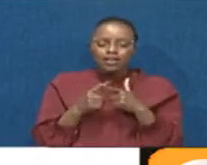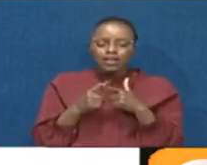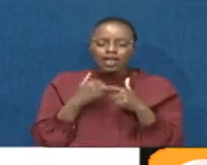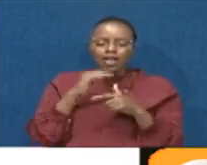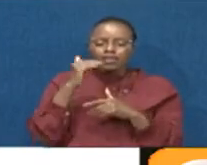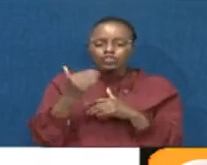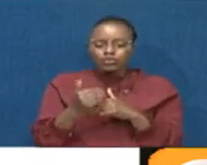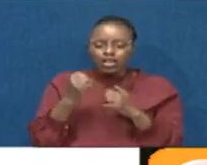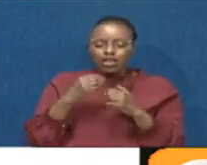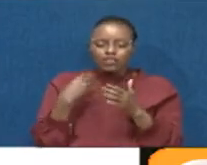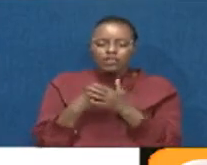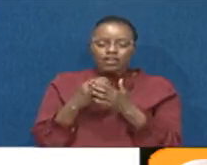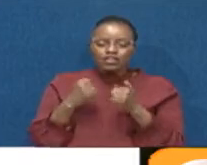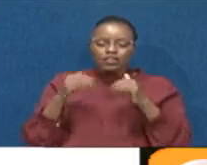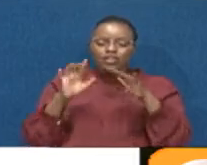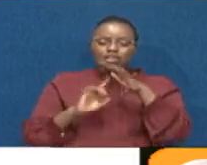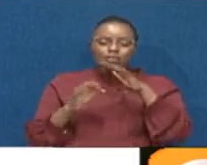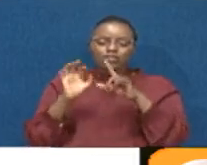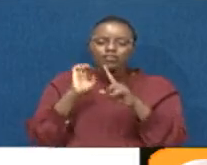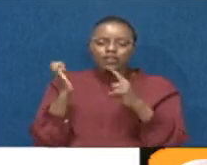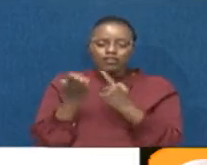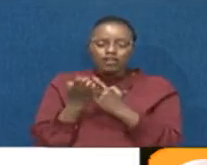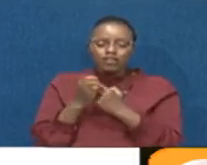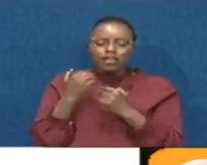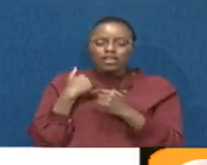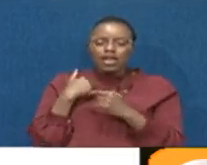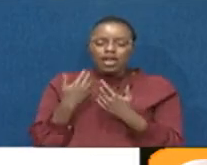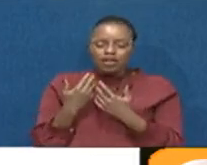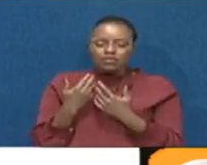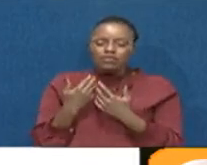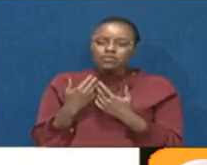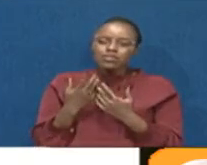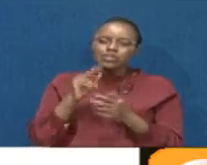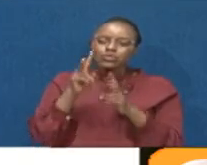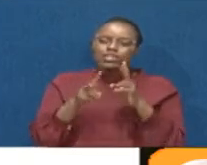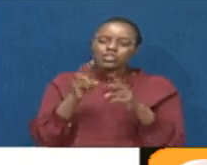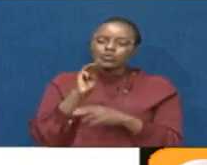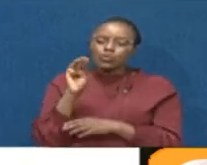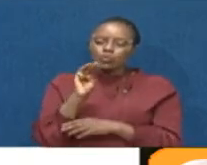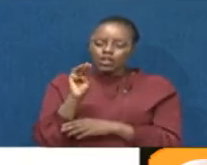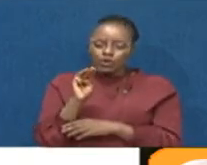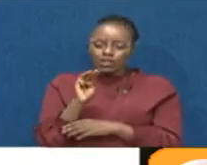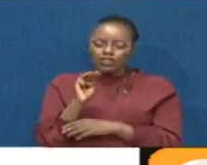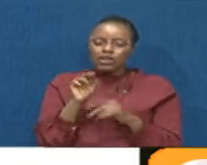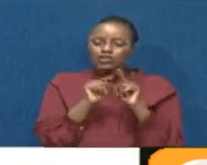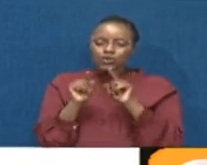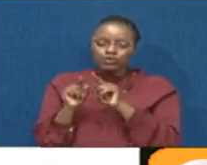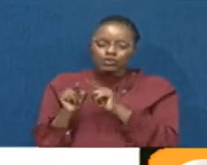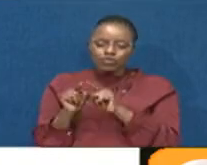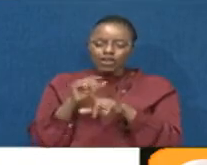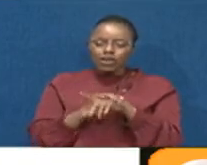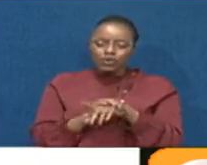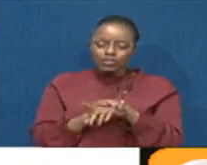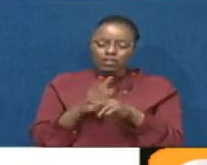a junior finance officer in the Ministry of Environment, whose account containing about 22 million shillings also